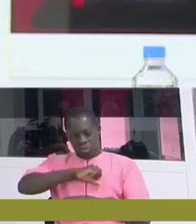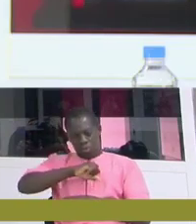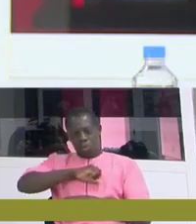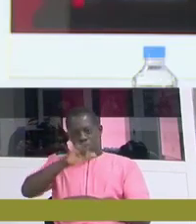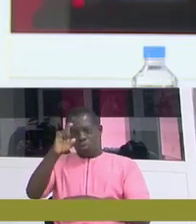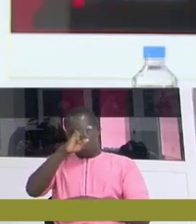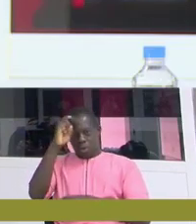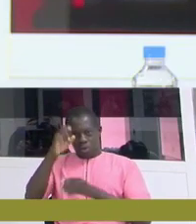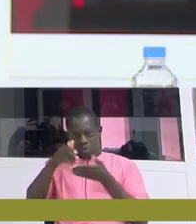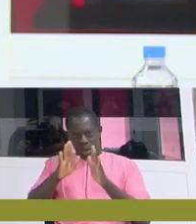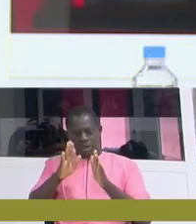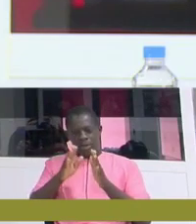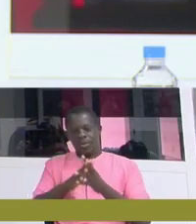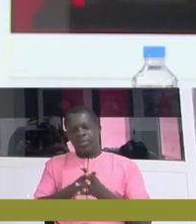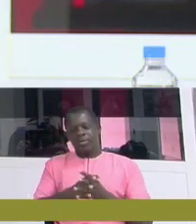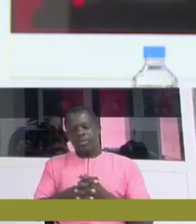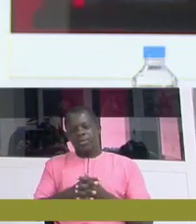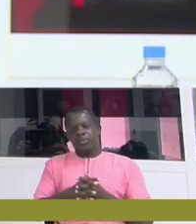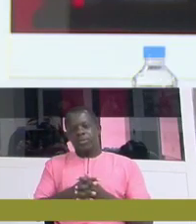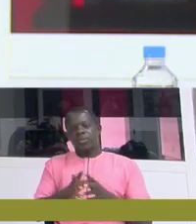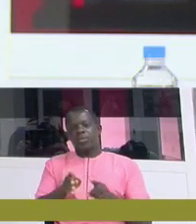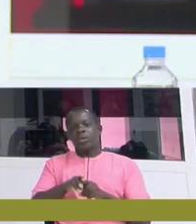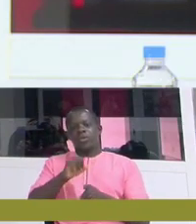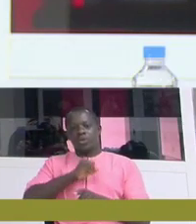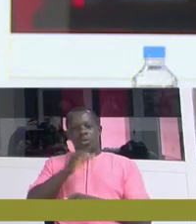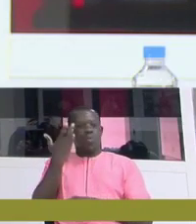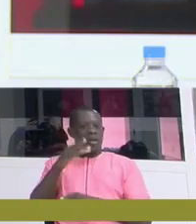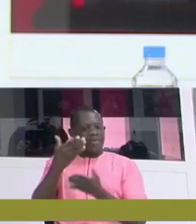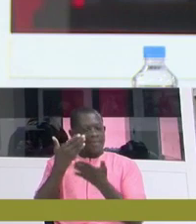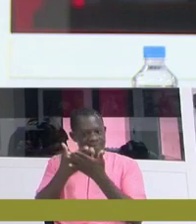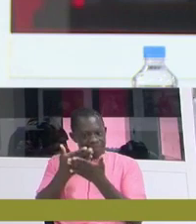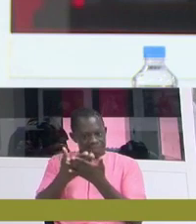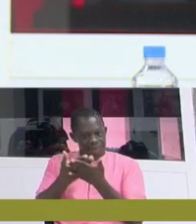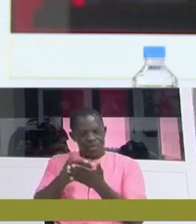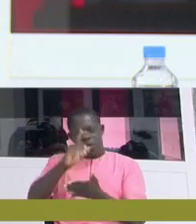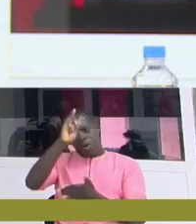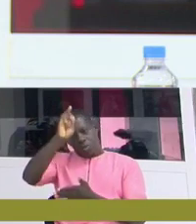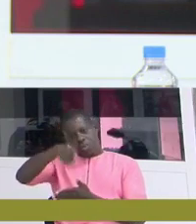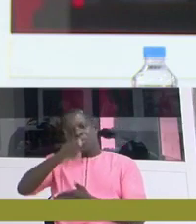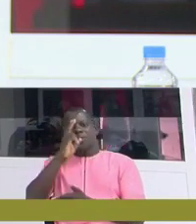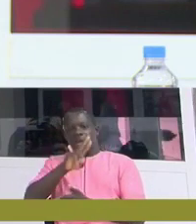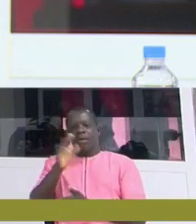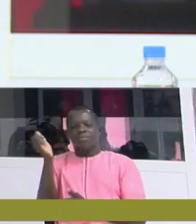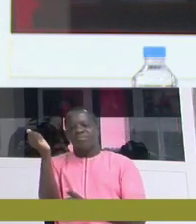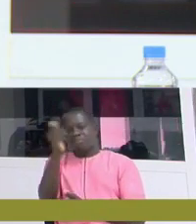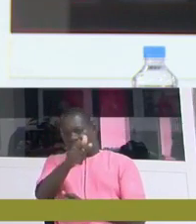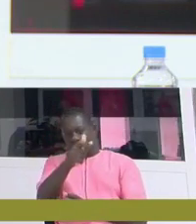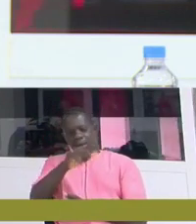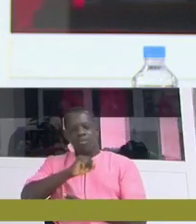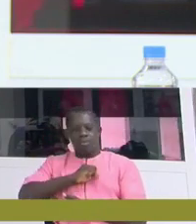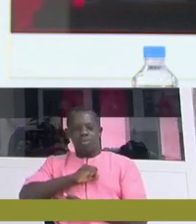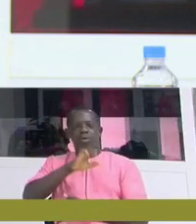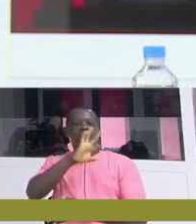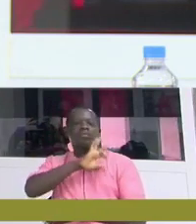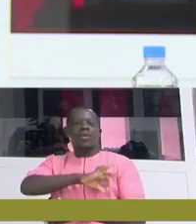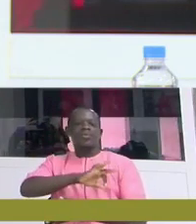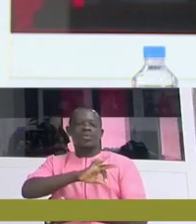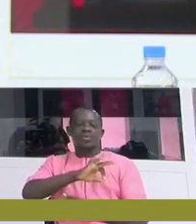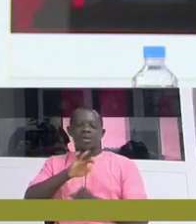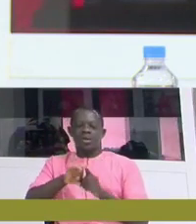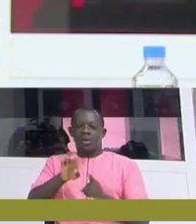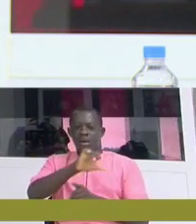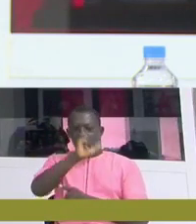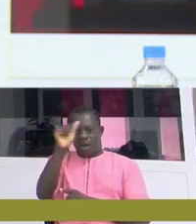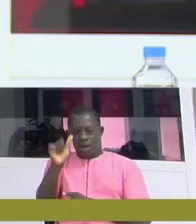The labor of a worker. Imwa la kurata. When it is done. Inyanta la fiongo di lala. You should give him what is his.